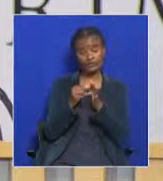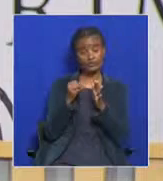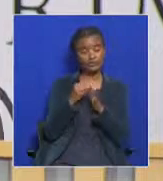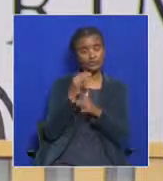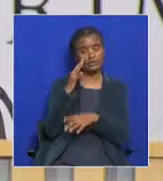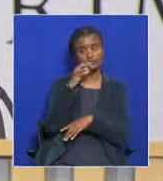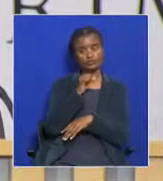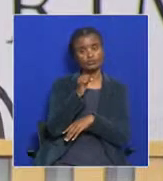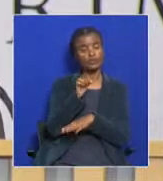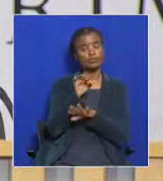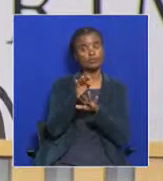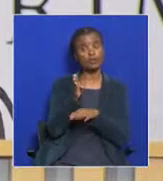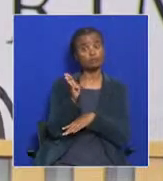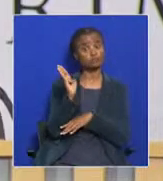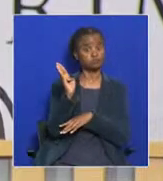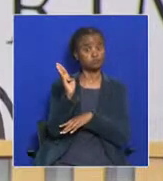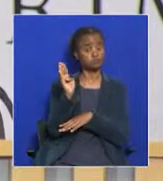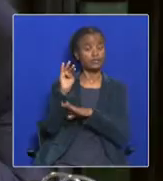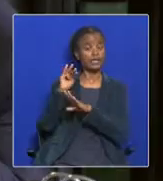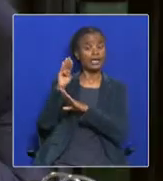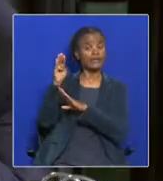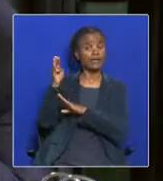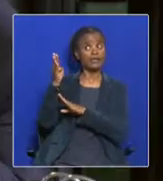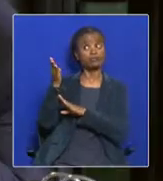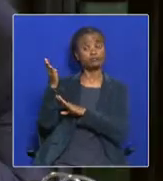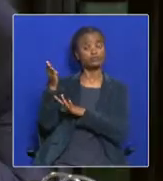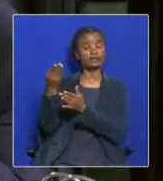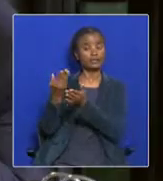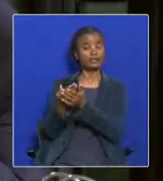just might do that. Pure surmise.